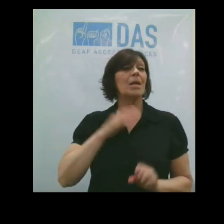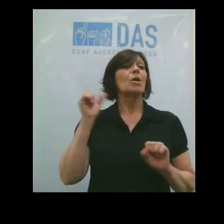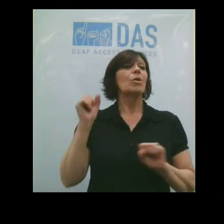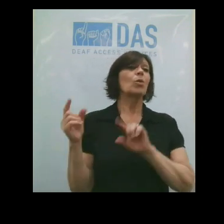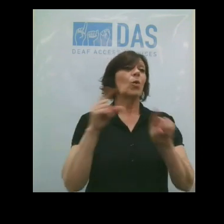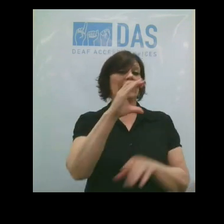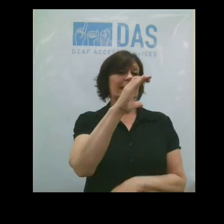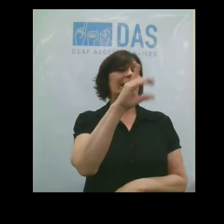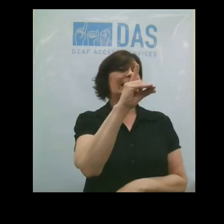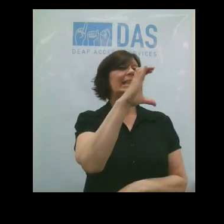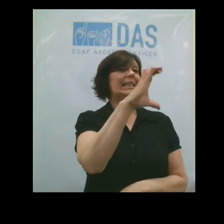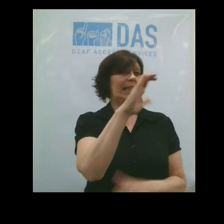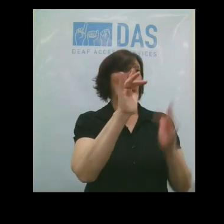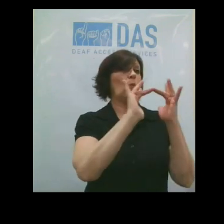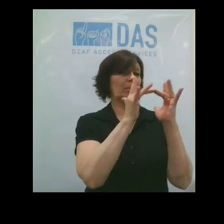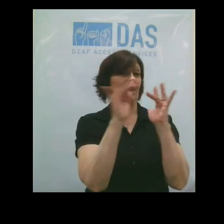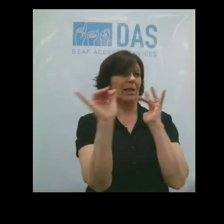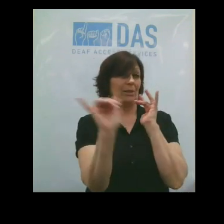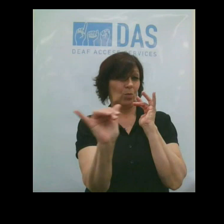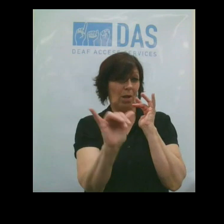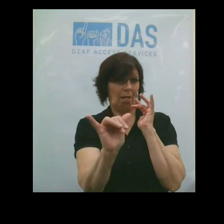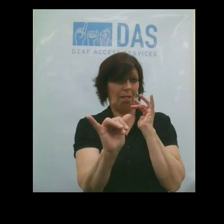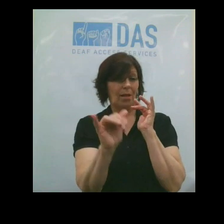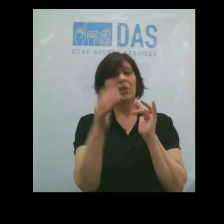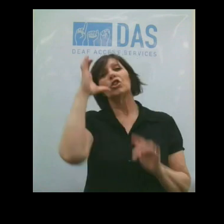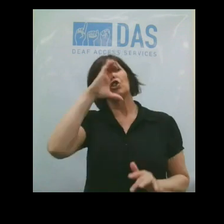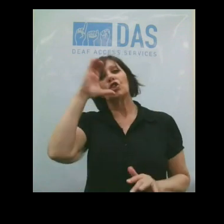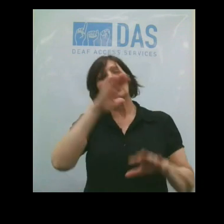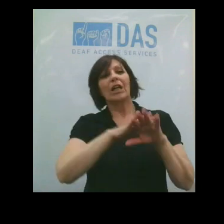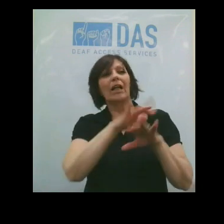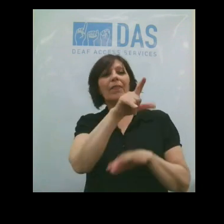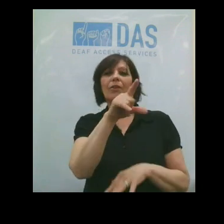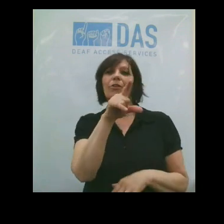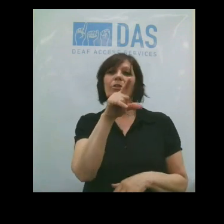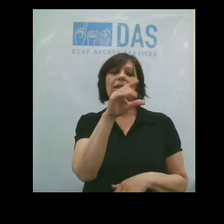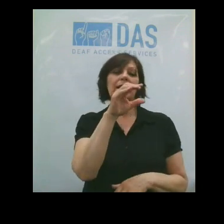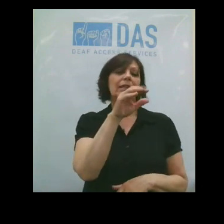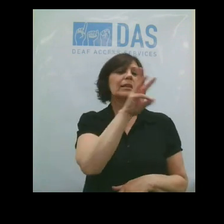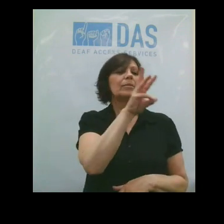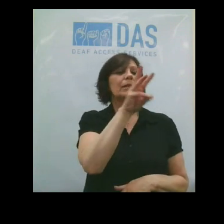that CDC website. You can just do a search on the CDC's engine,